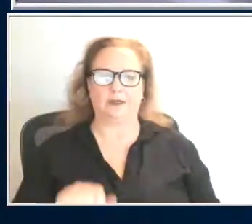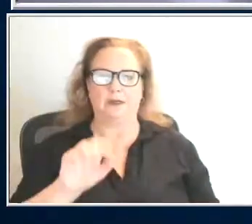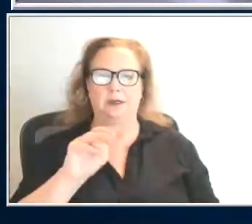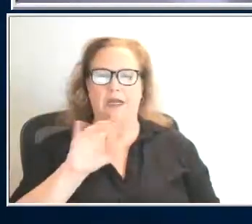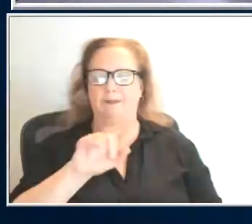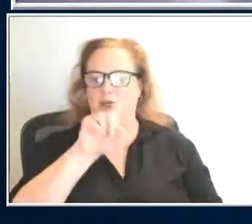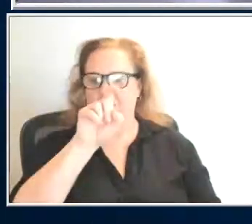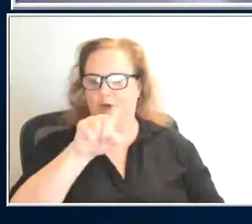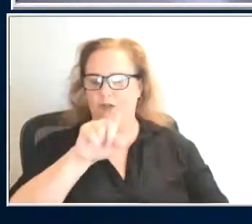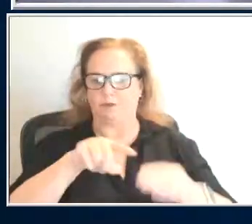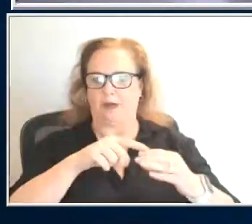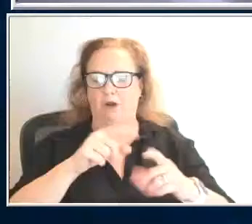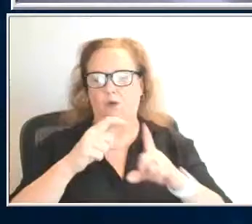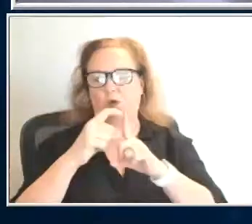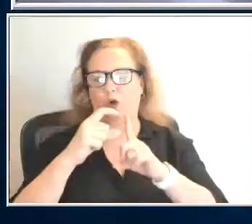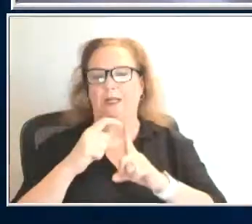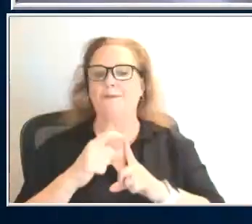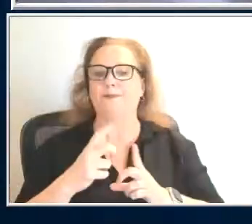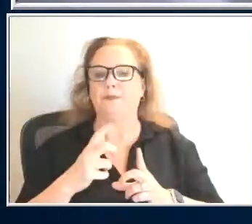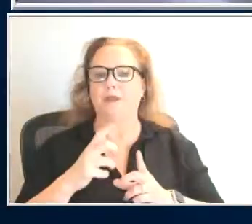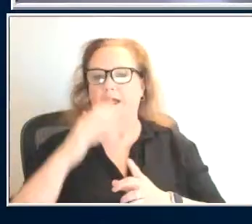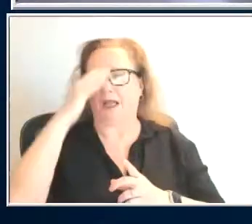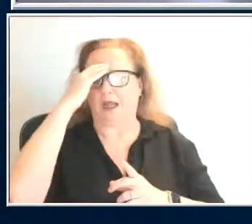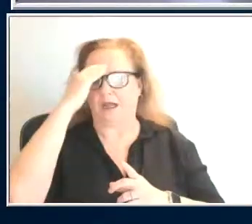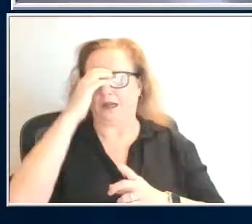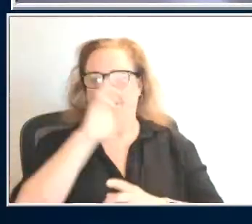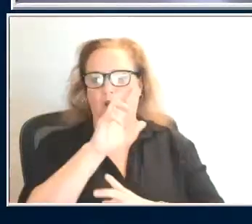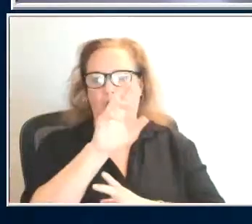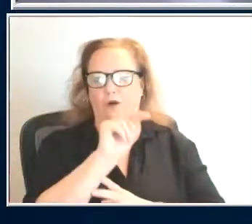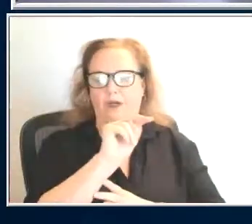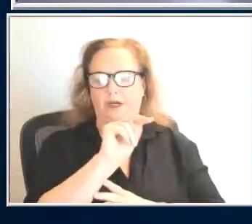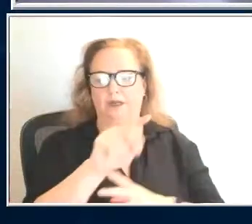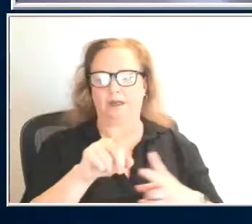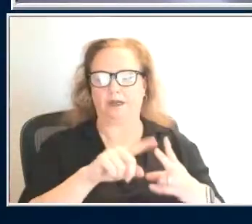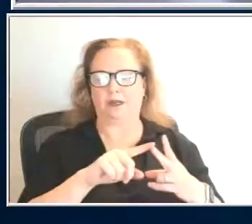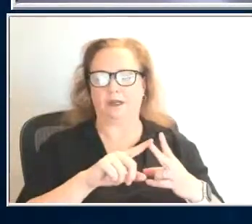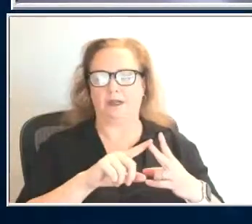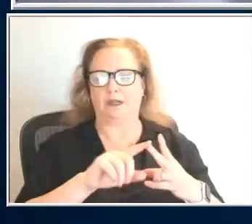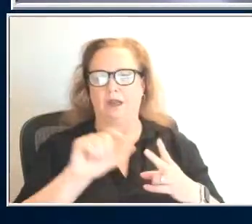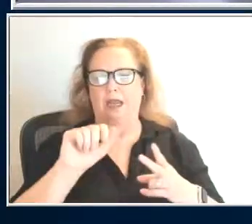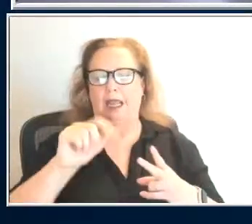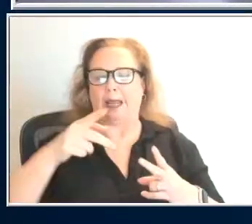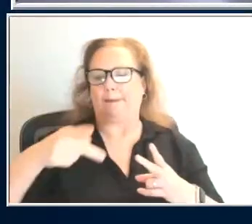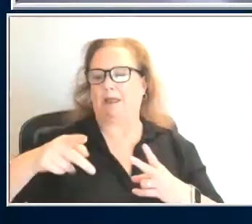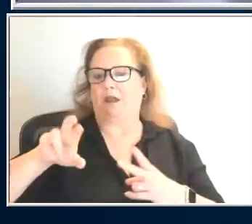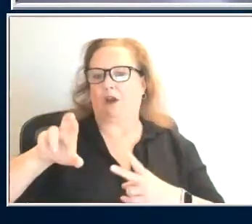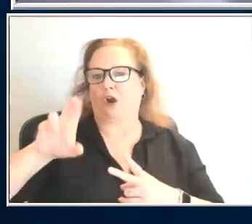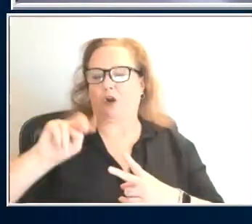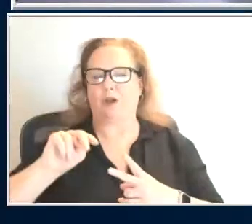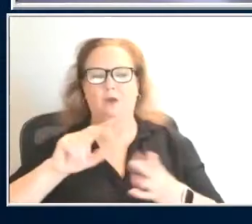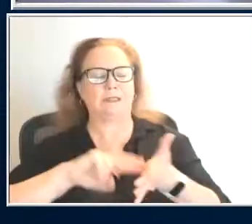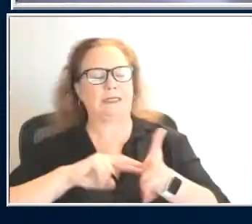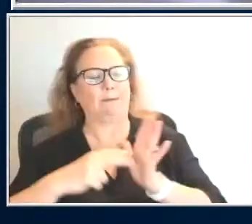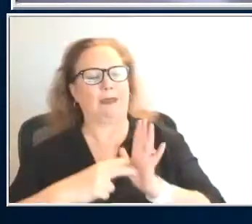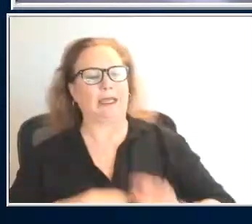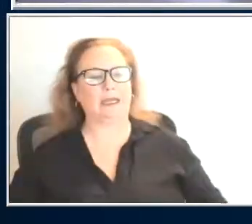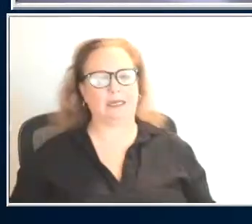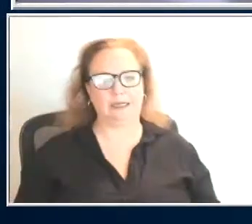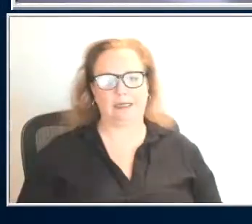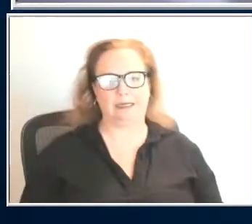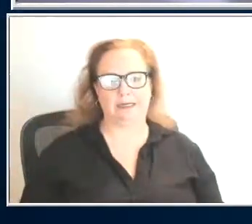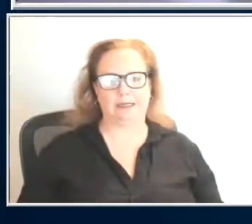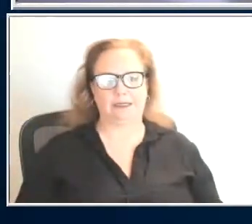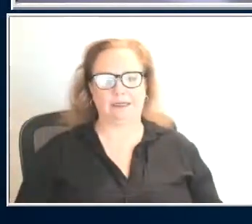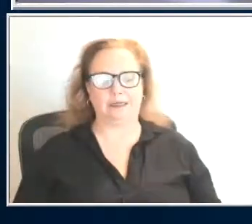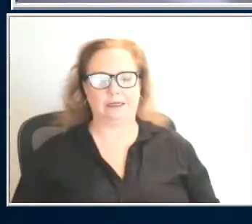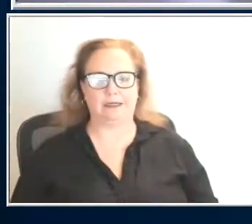about terminology. She writes, I know what an RN is, but what is an APRN? Ooh, okay. Here we